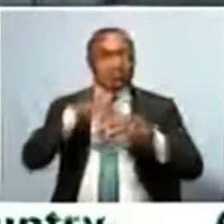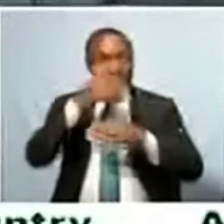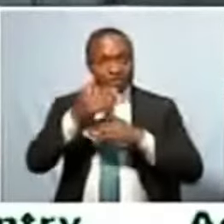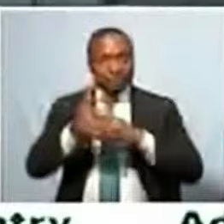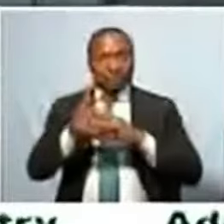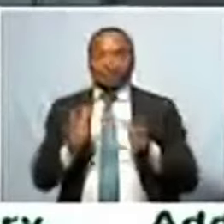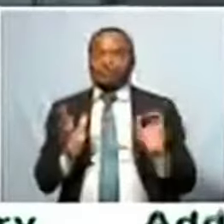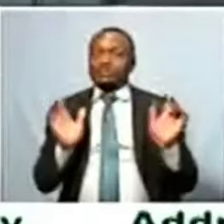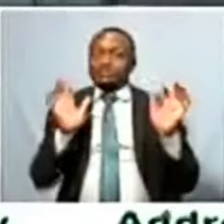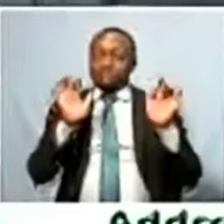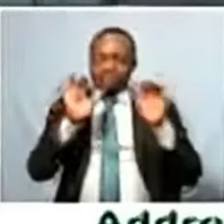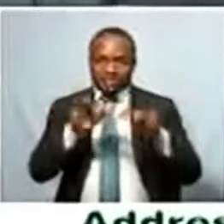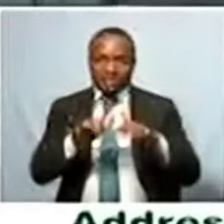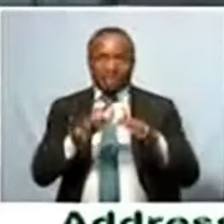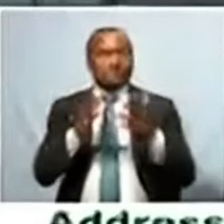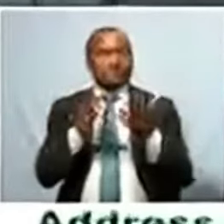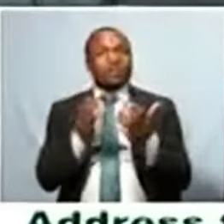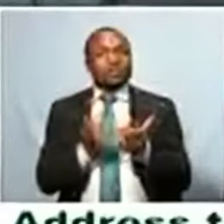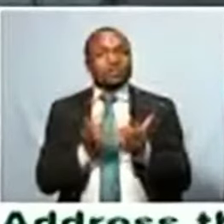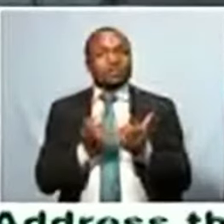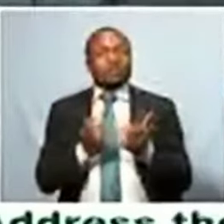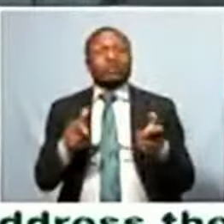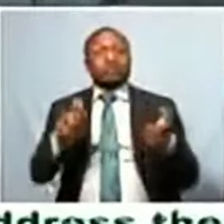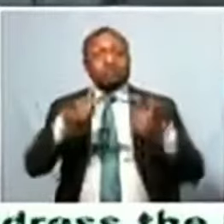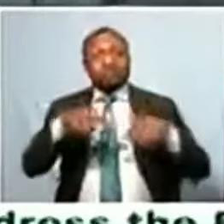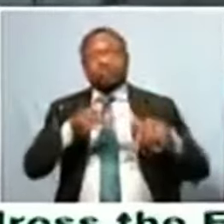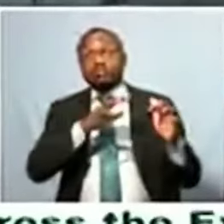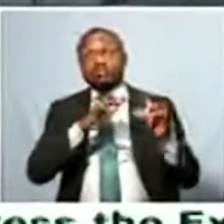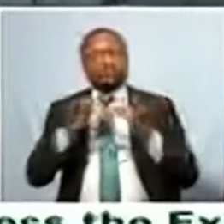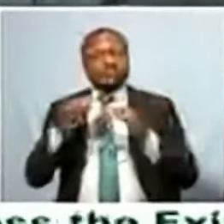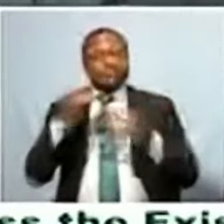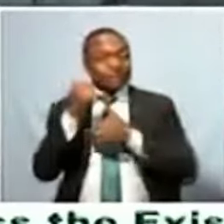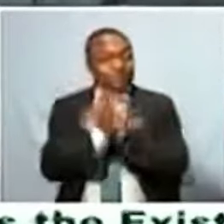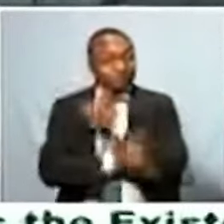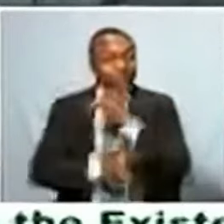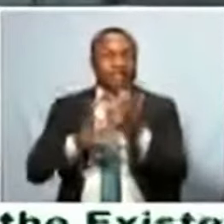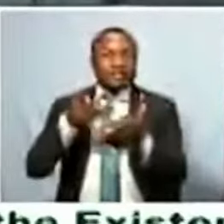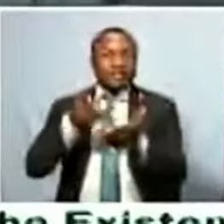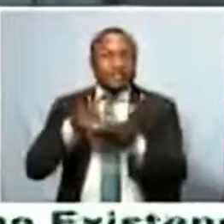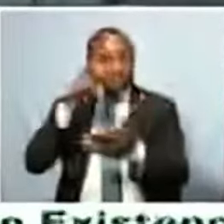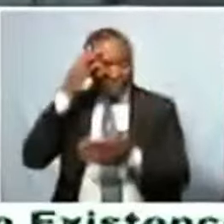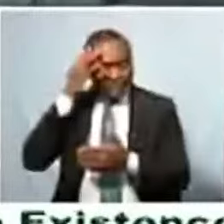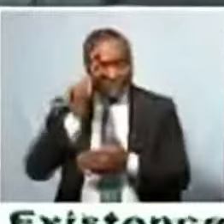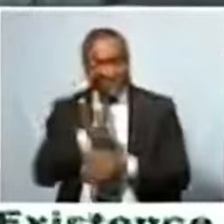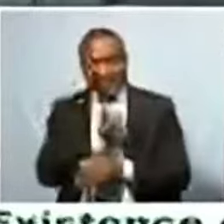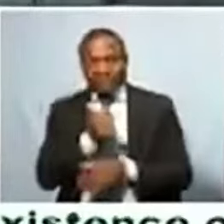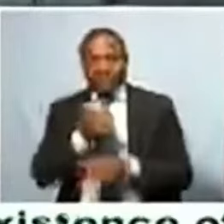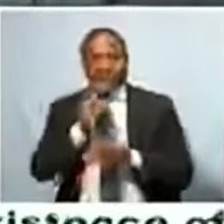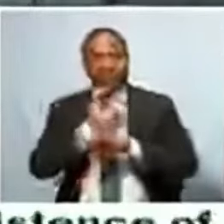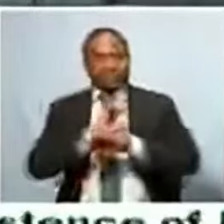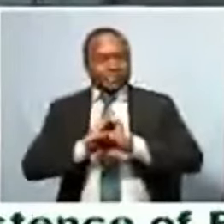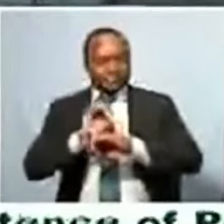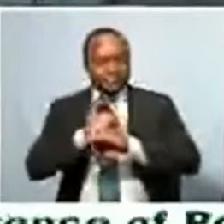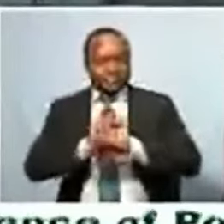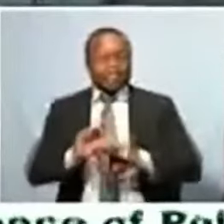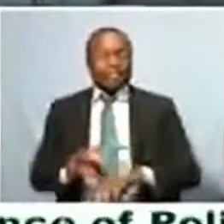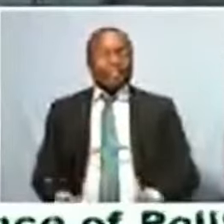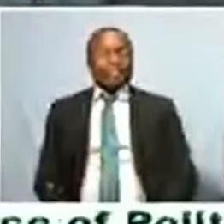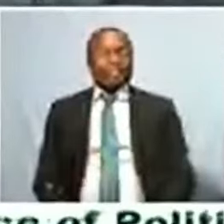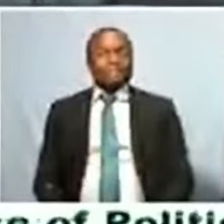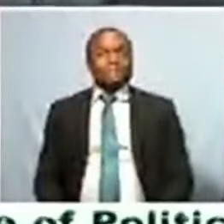this assembly who would want civil strife in our country. This is why any opportunity